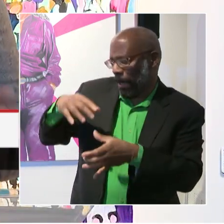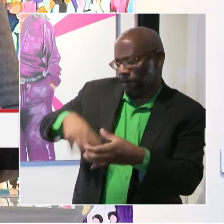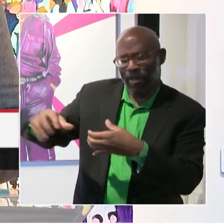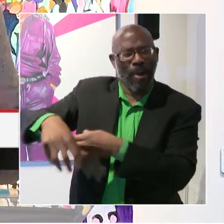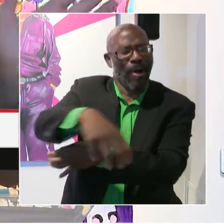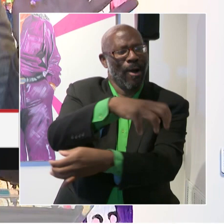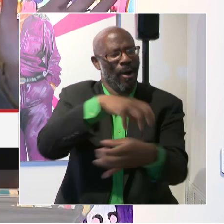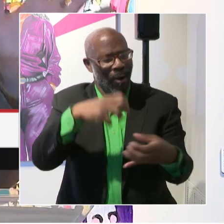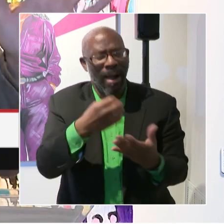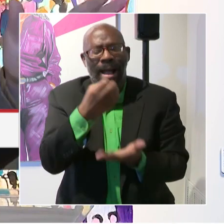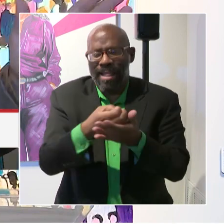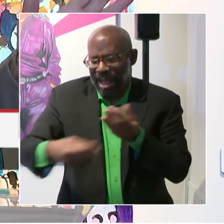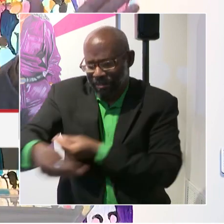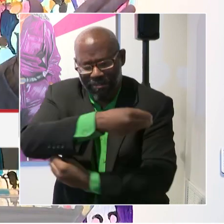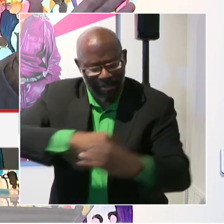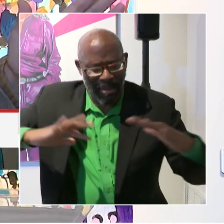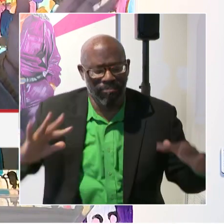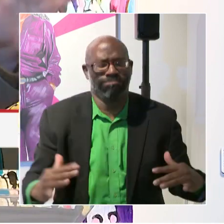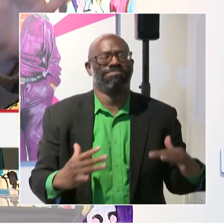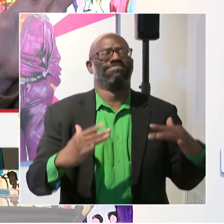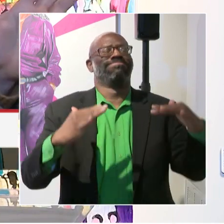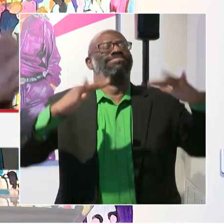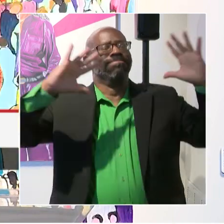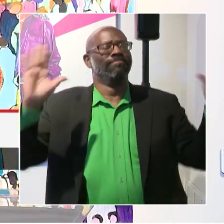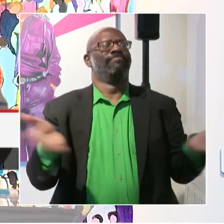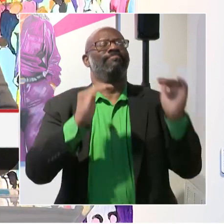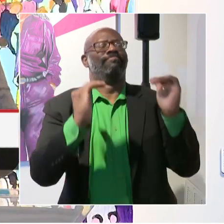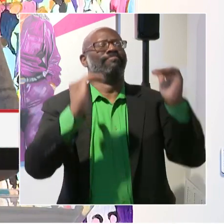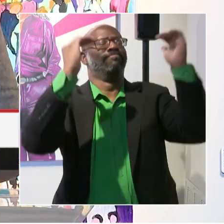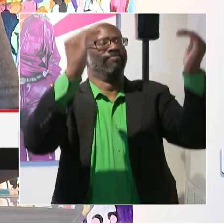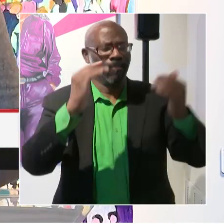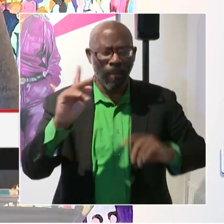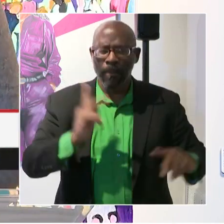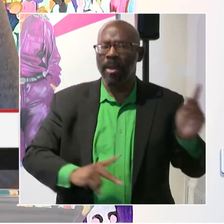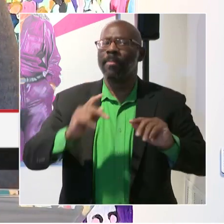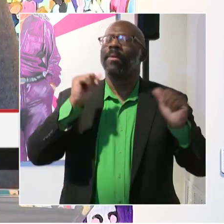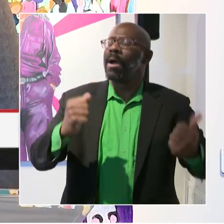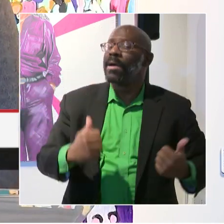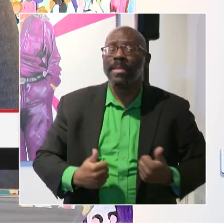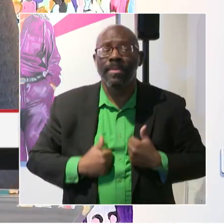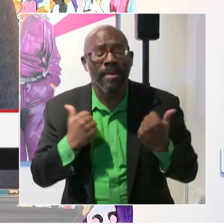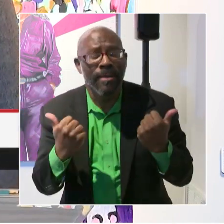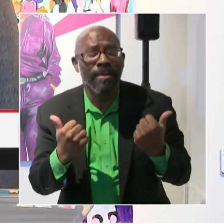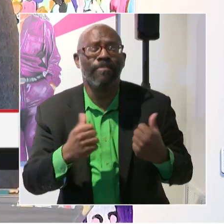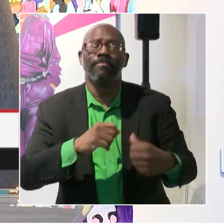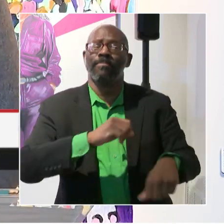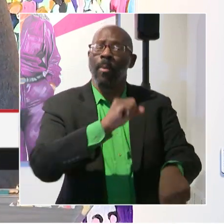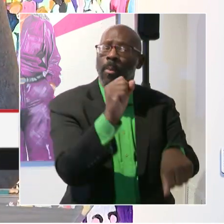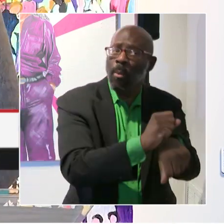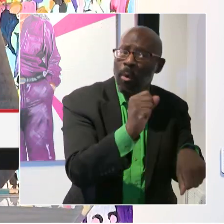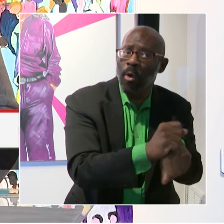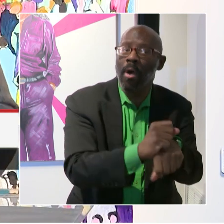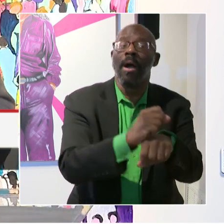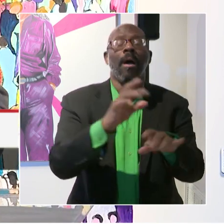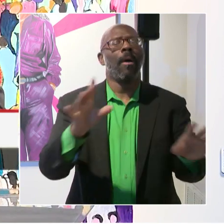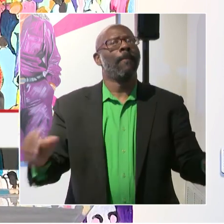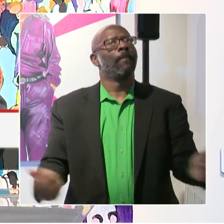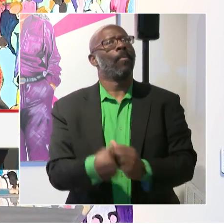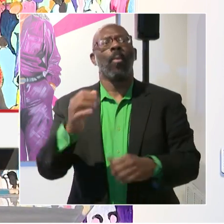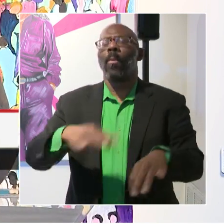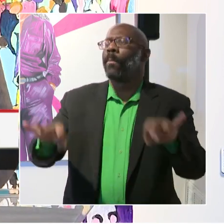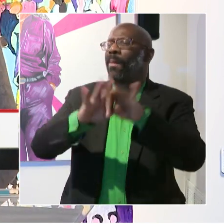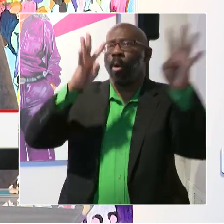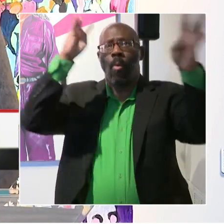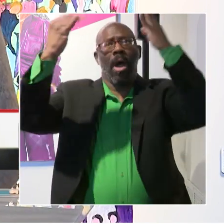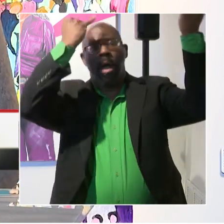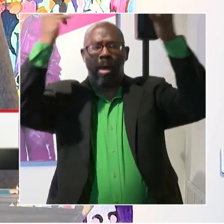live, work, and, dare I say, most importantly, create. The Great Streets Grant has not only completely transformed our